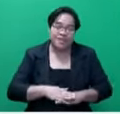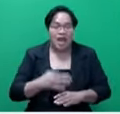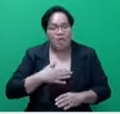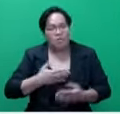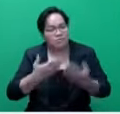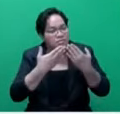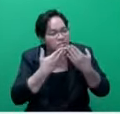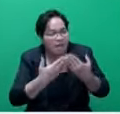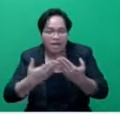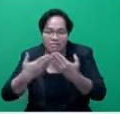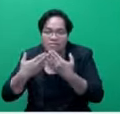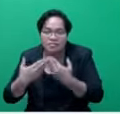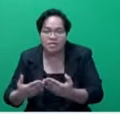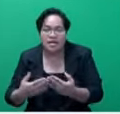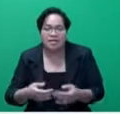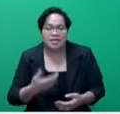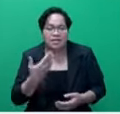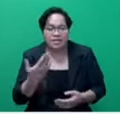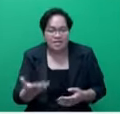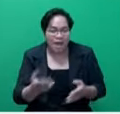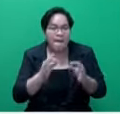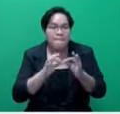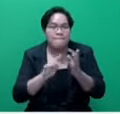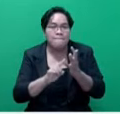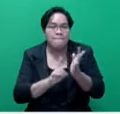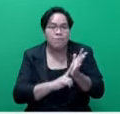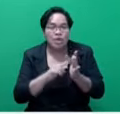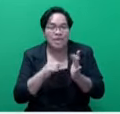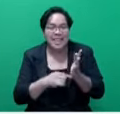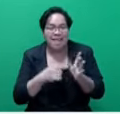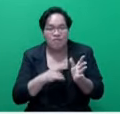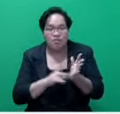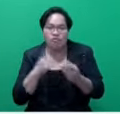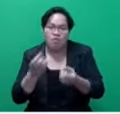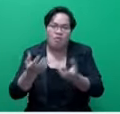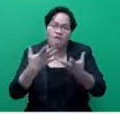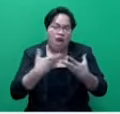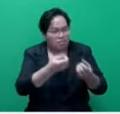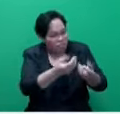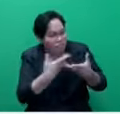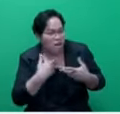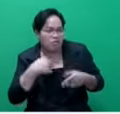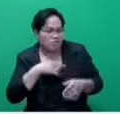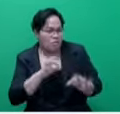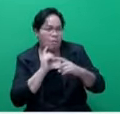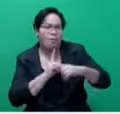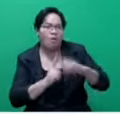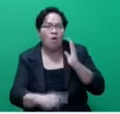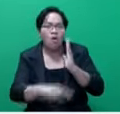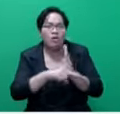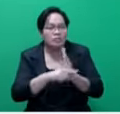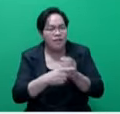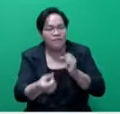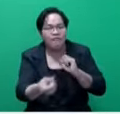to thank Honourable Bulitavu for providing positive feedback on how government assistance and projects have reached rural